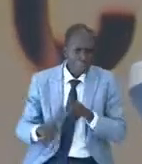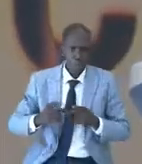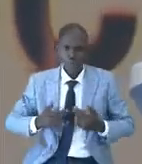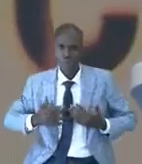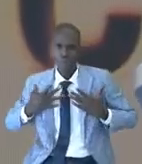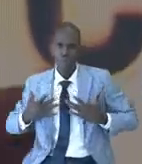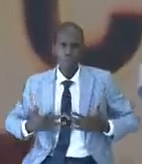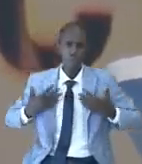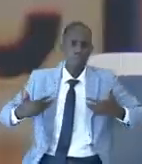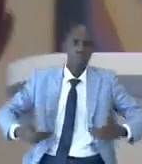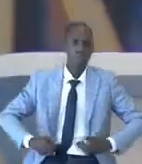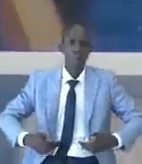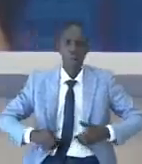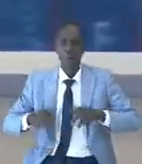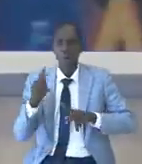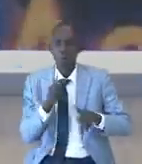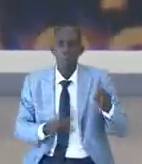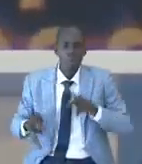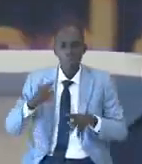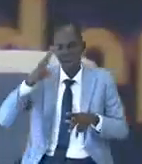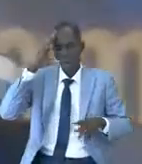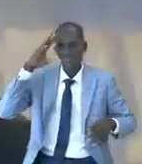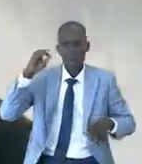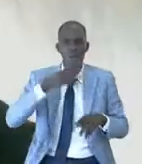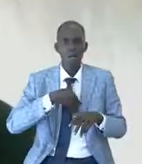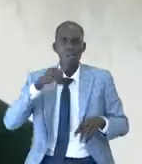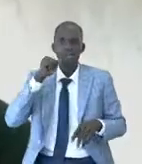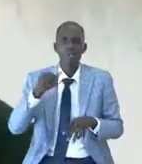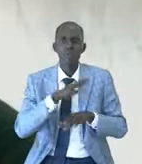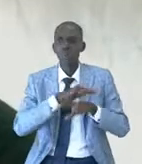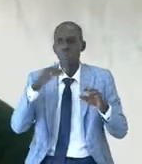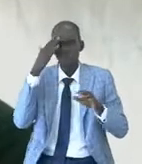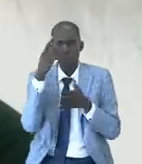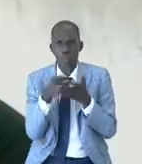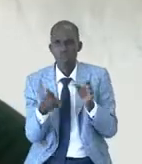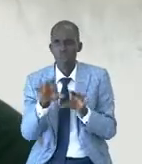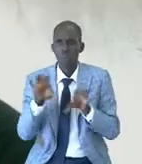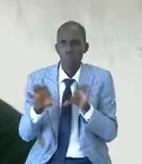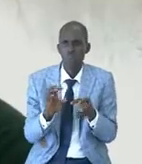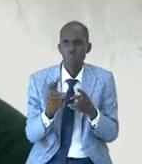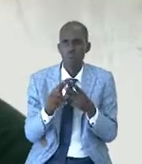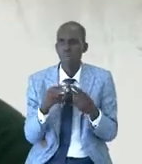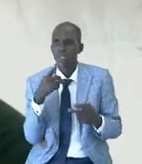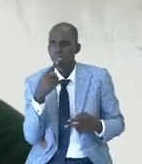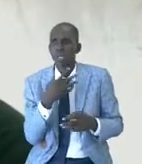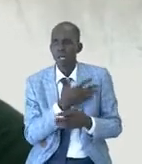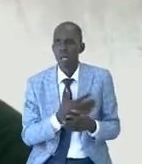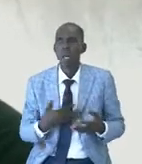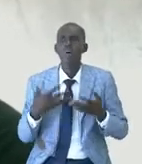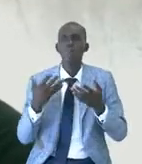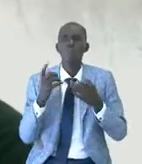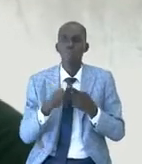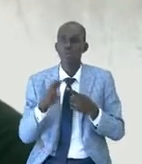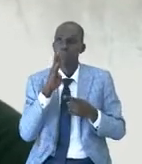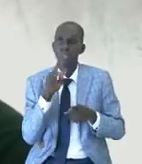fellows, boys, girls, they do not understand why they do what they do, why they say what they say. And I want to be like the